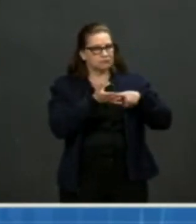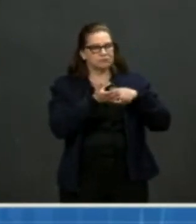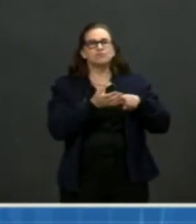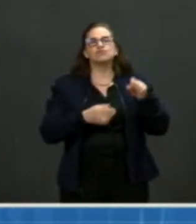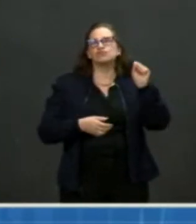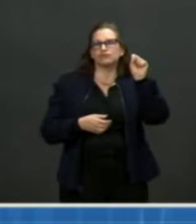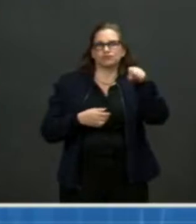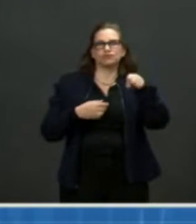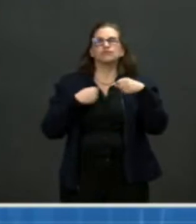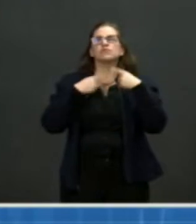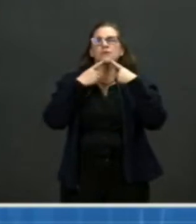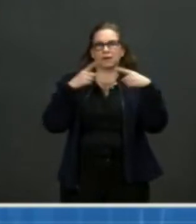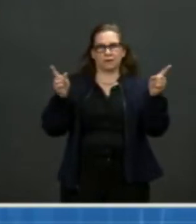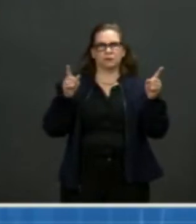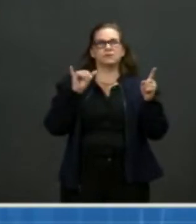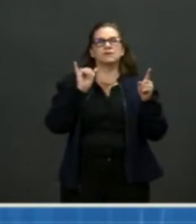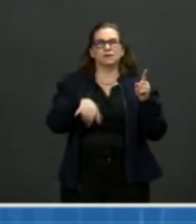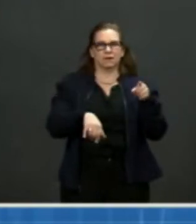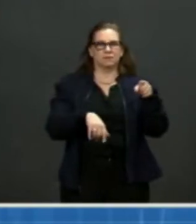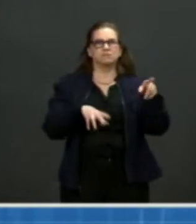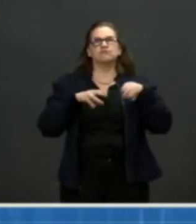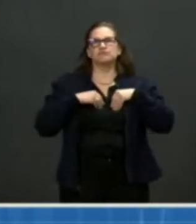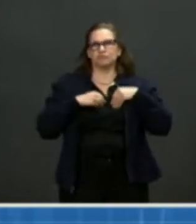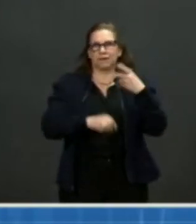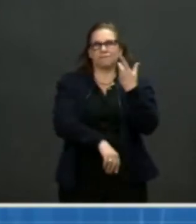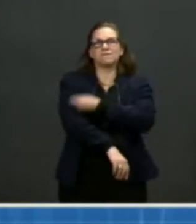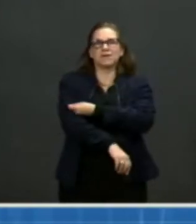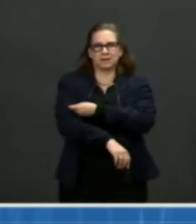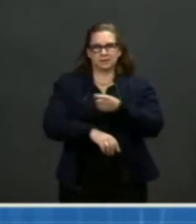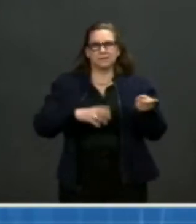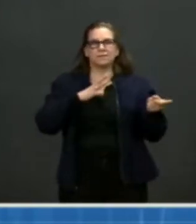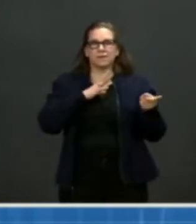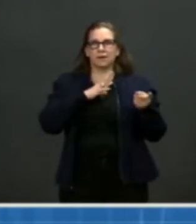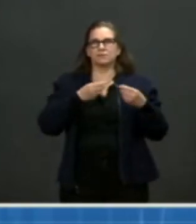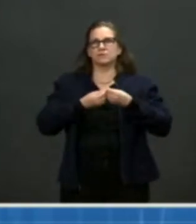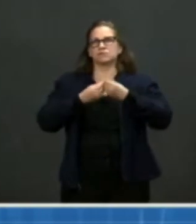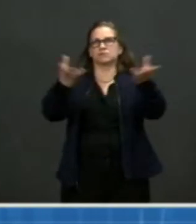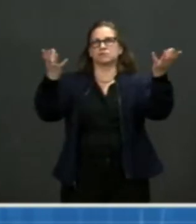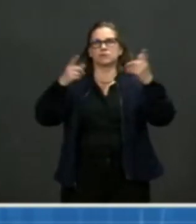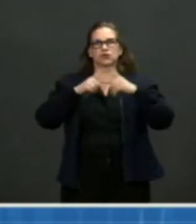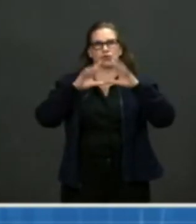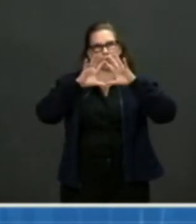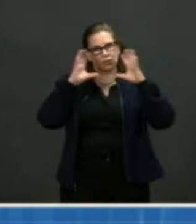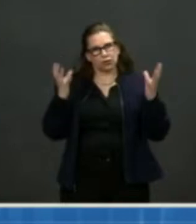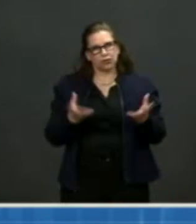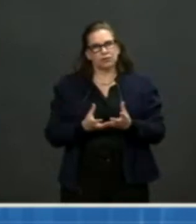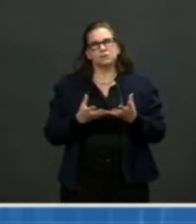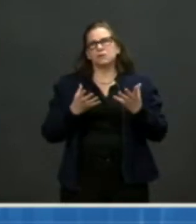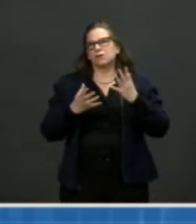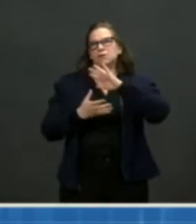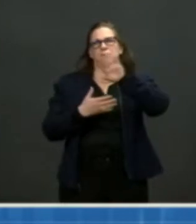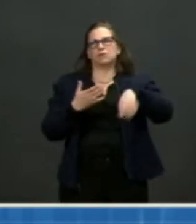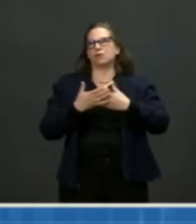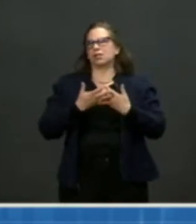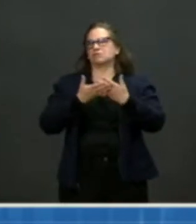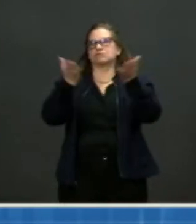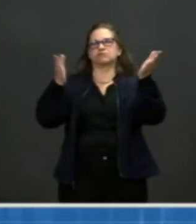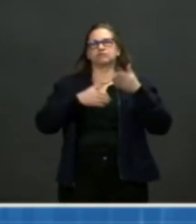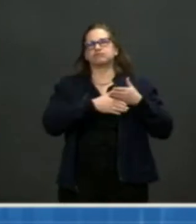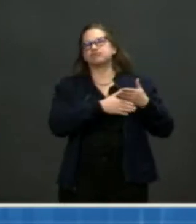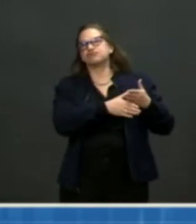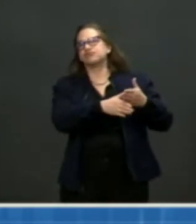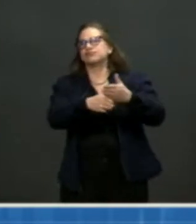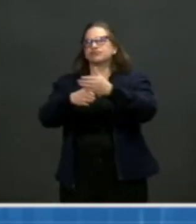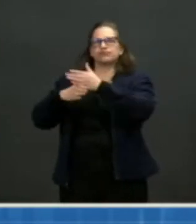contribution to global health in general. Stop there. Yeah, and something that Dr. Fauci, you may want to, both of us would say